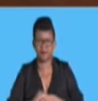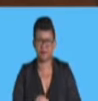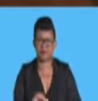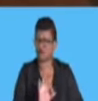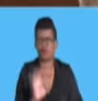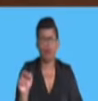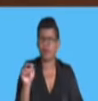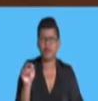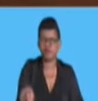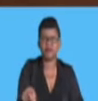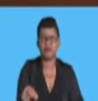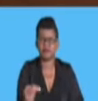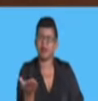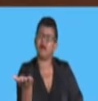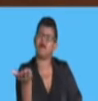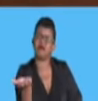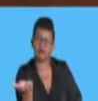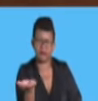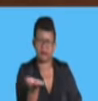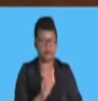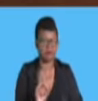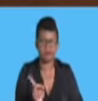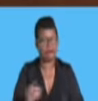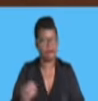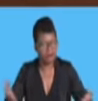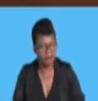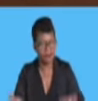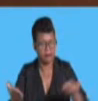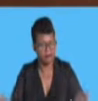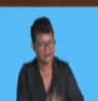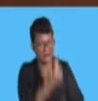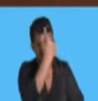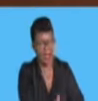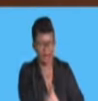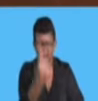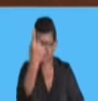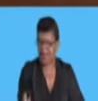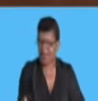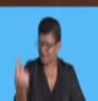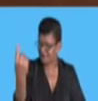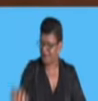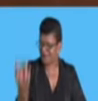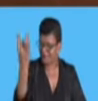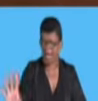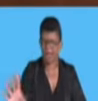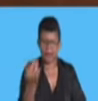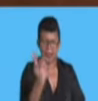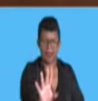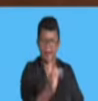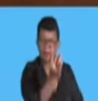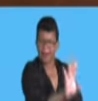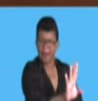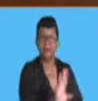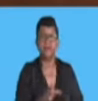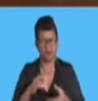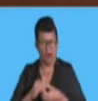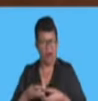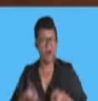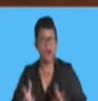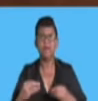people will be encouraged to be self-sufficient in food production, employment creation, real social responsibility